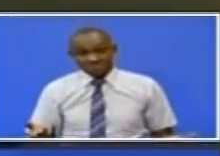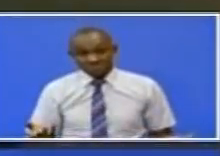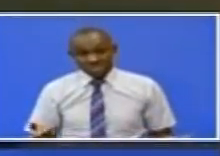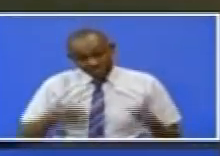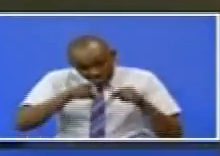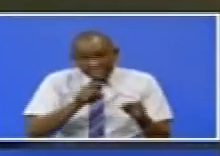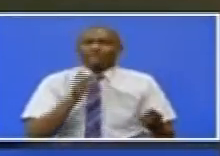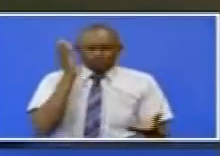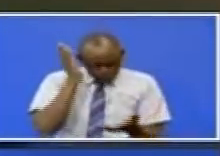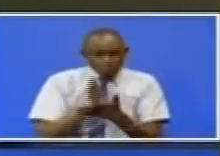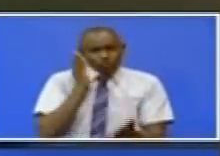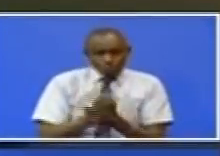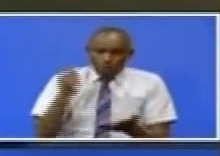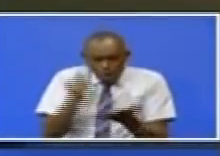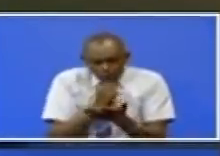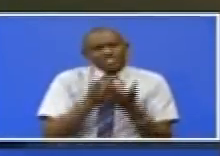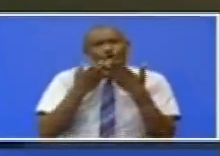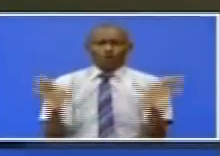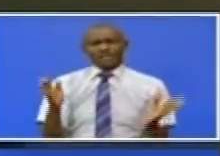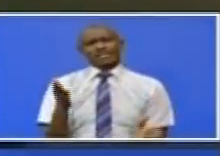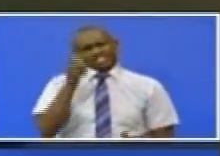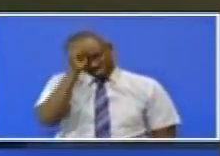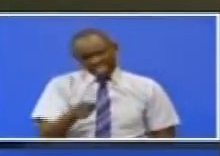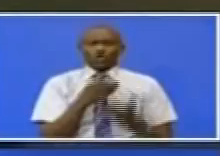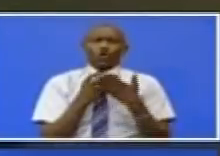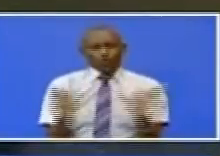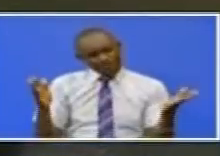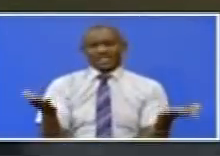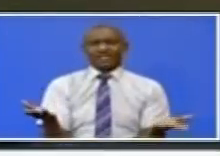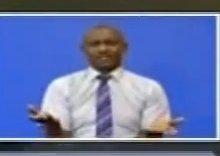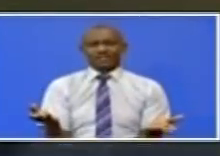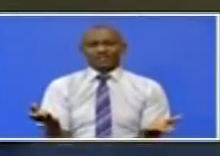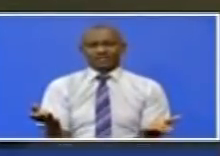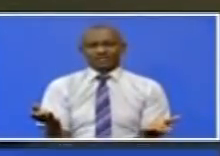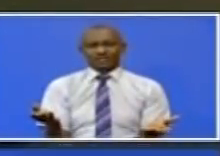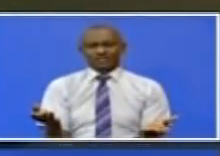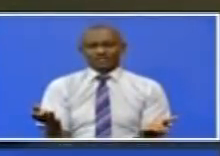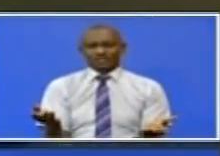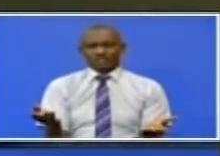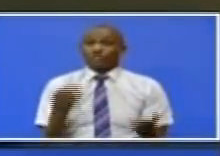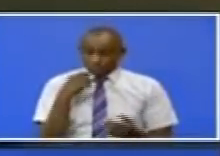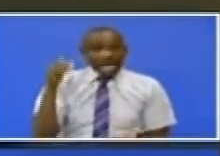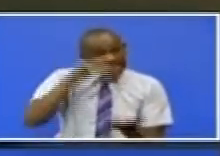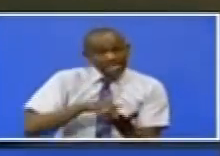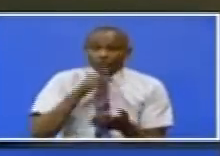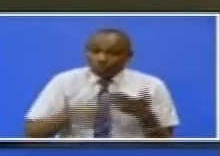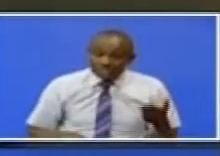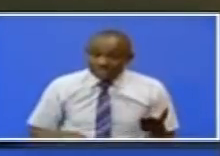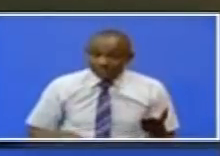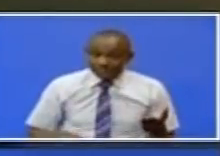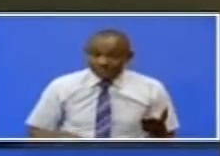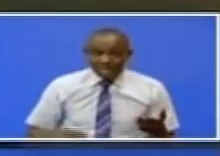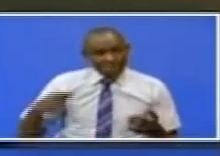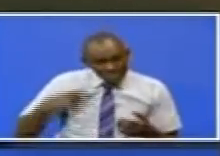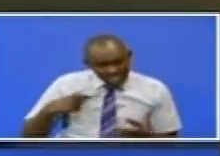it is mandatory for the offices of judges, of chambers of judges, to be open. Again,